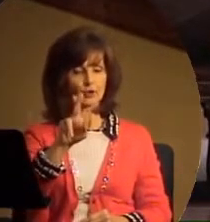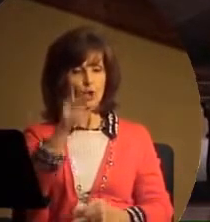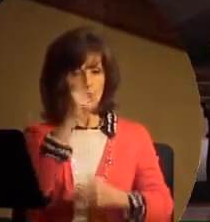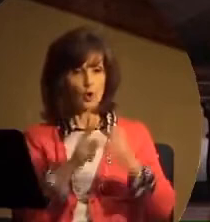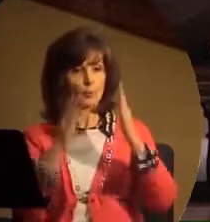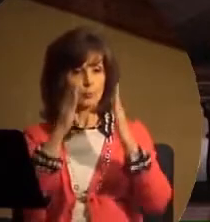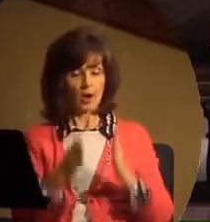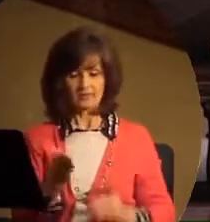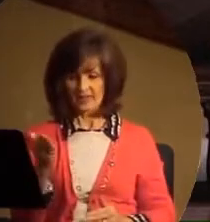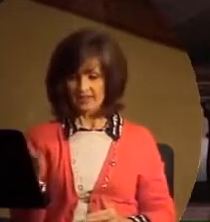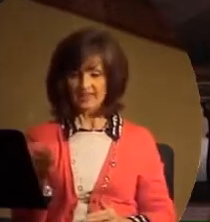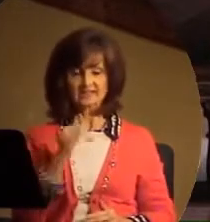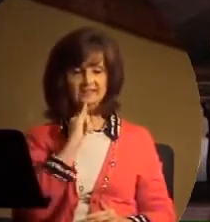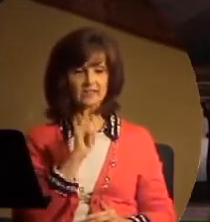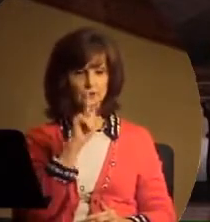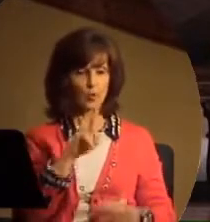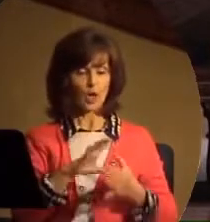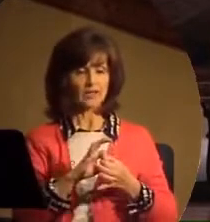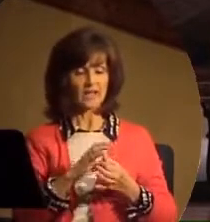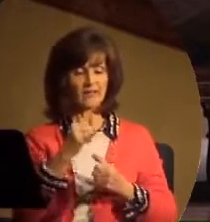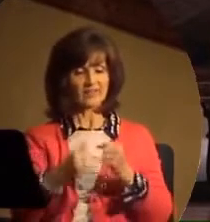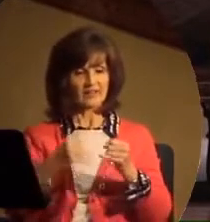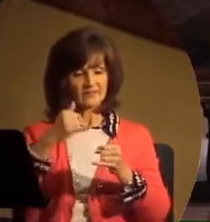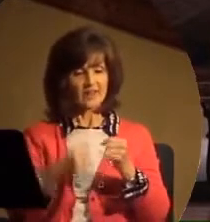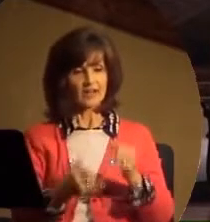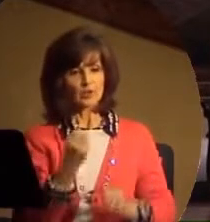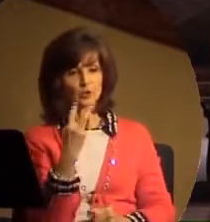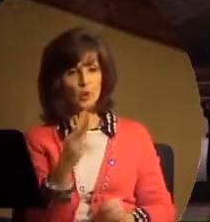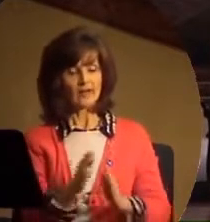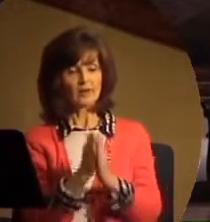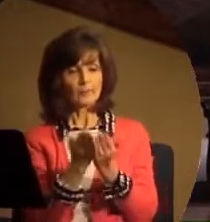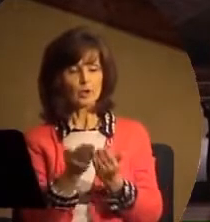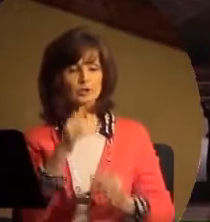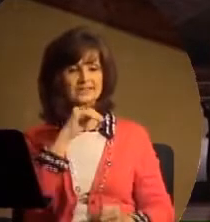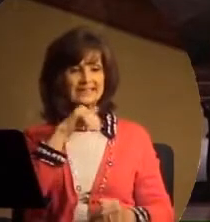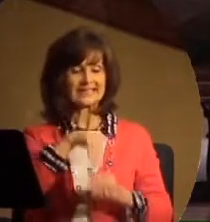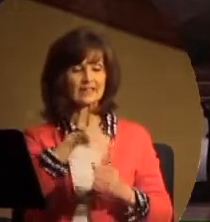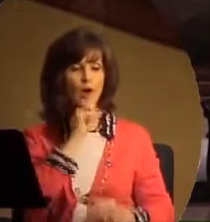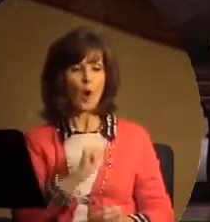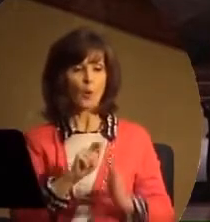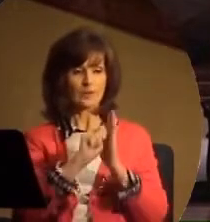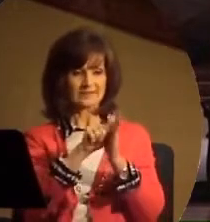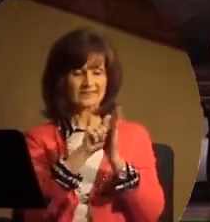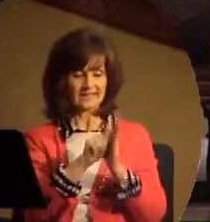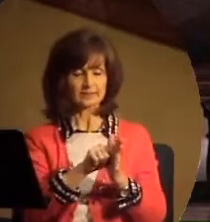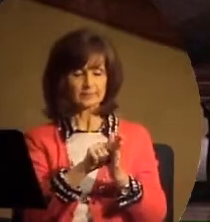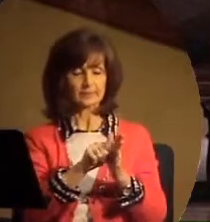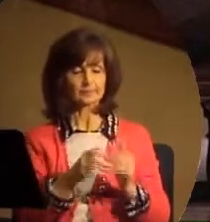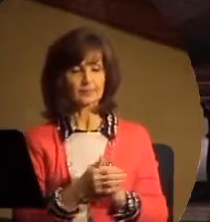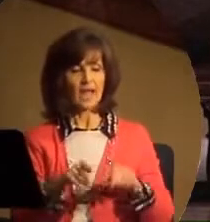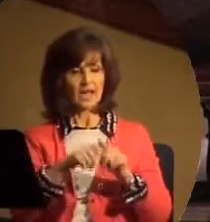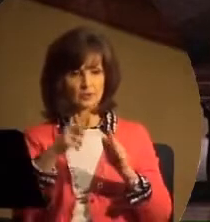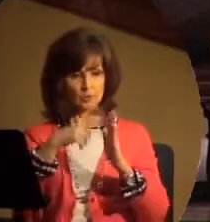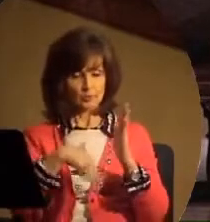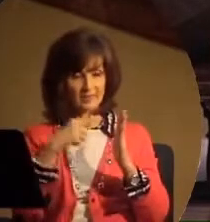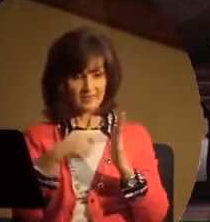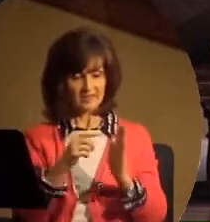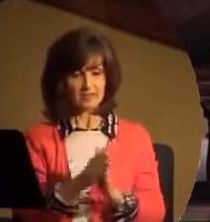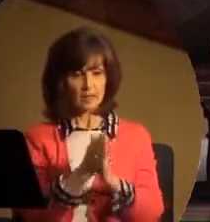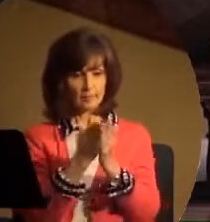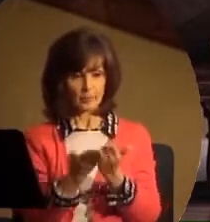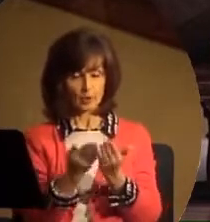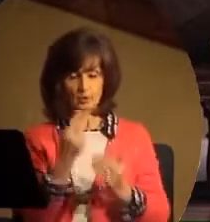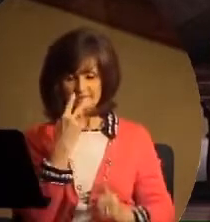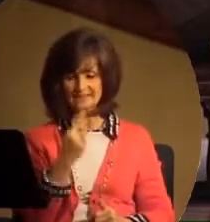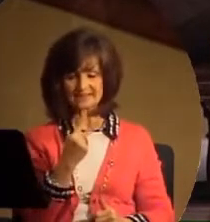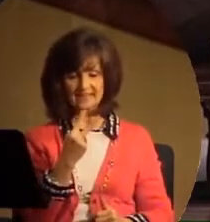is one of those final 12 books in the Old Testament. But as we read this book, as well as all the other books, but as we read this book, we